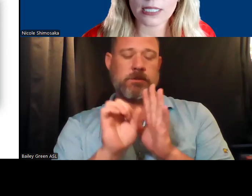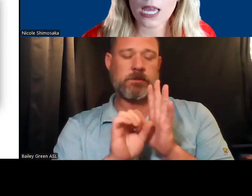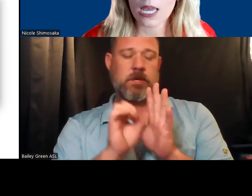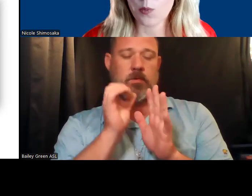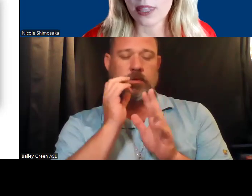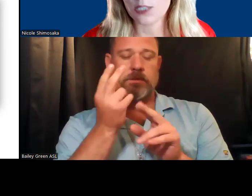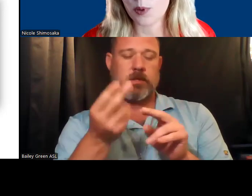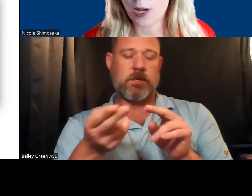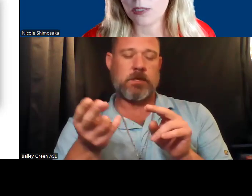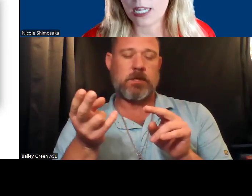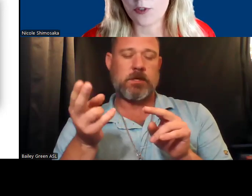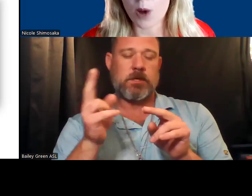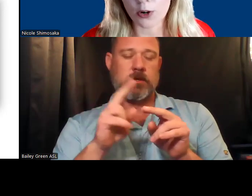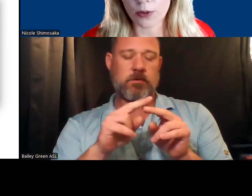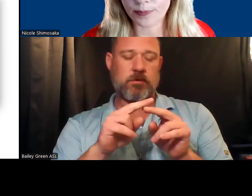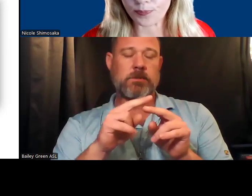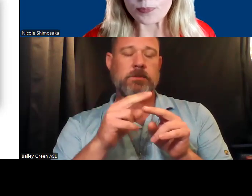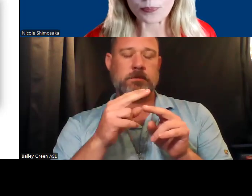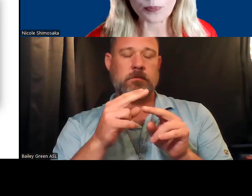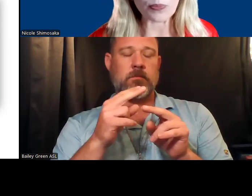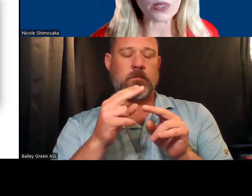increase with this proposed IF model.